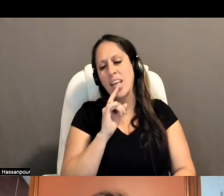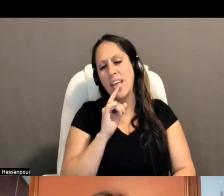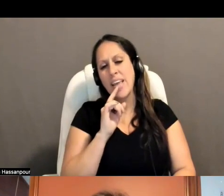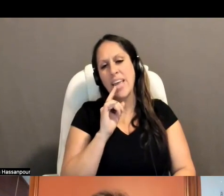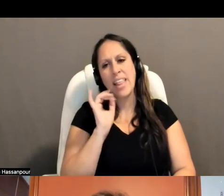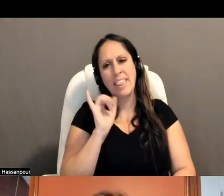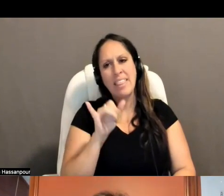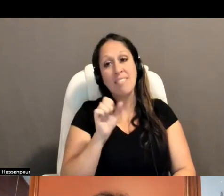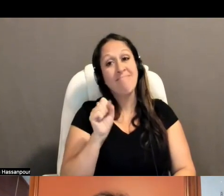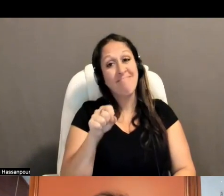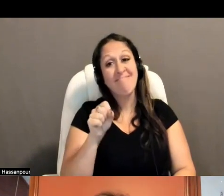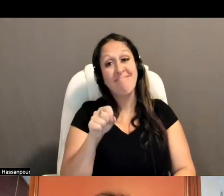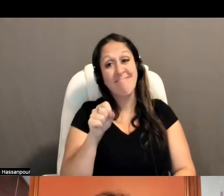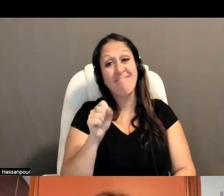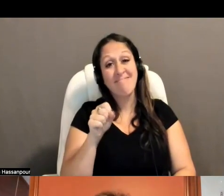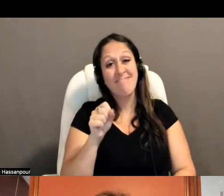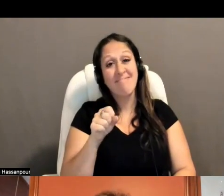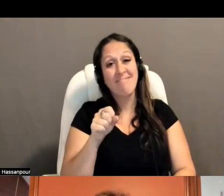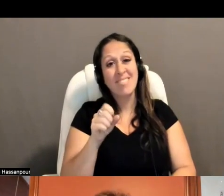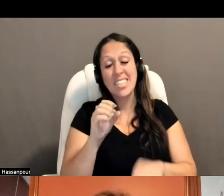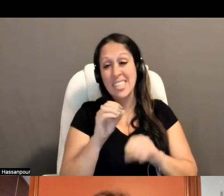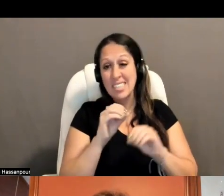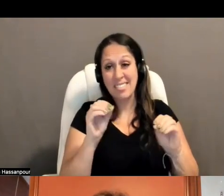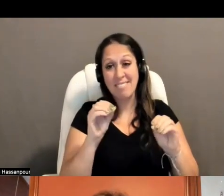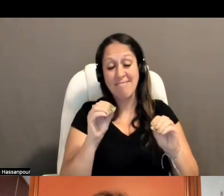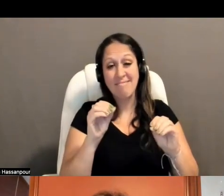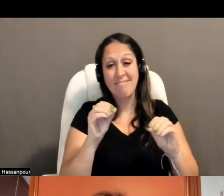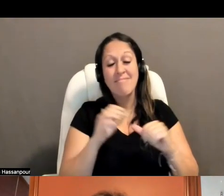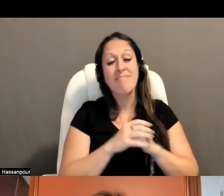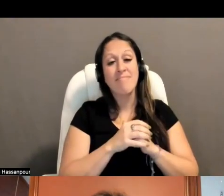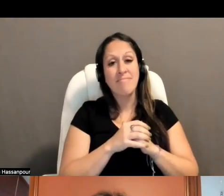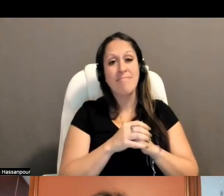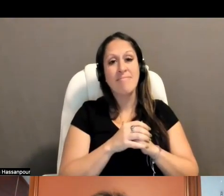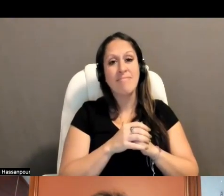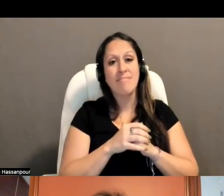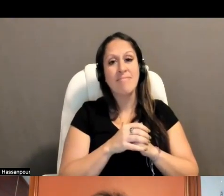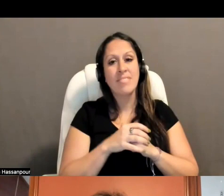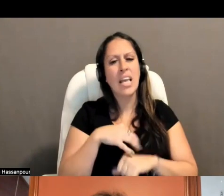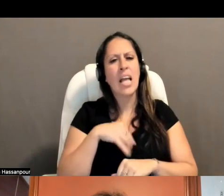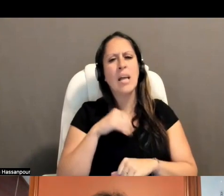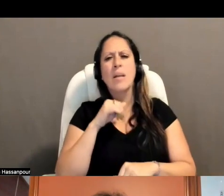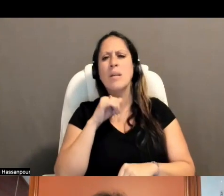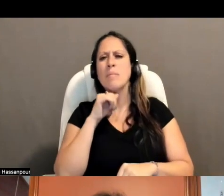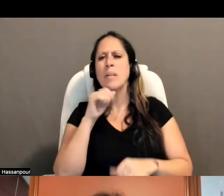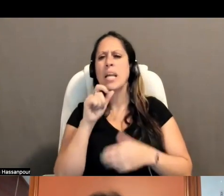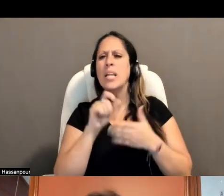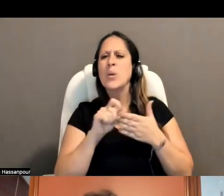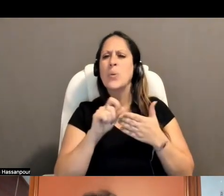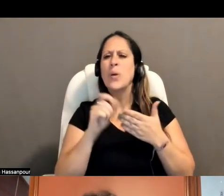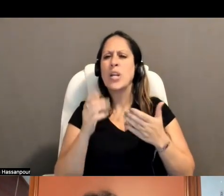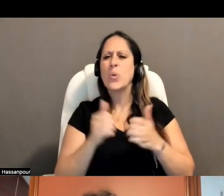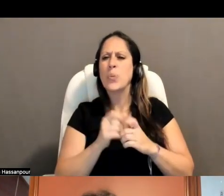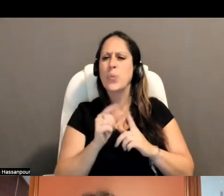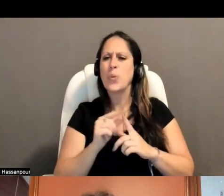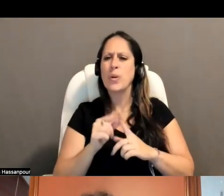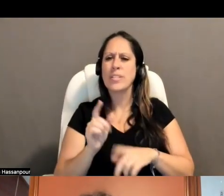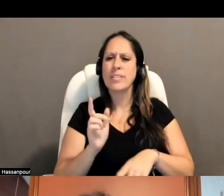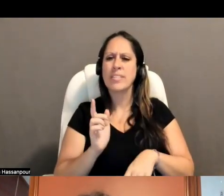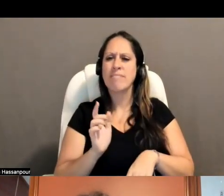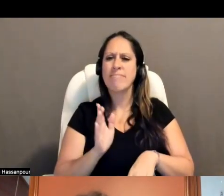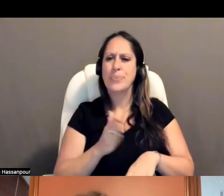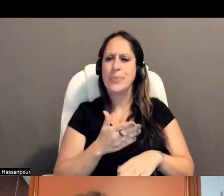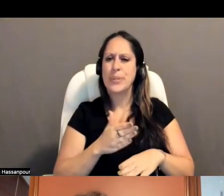that fact. Yes, they don't. I'm not really a lyricist, uh, and